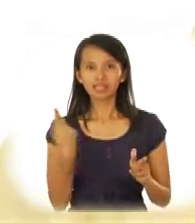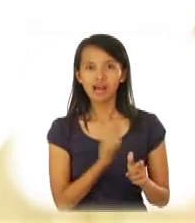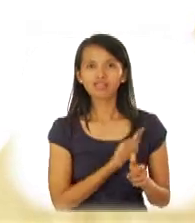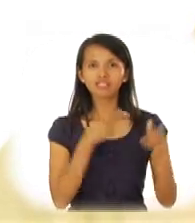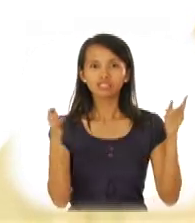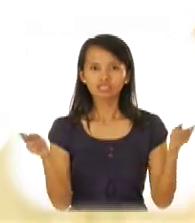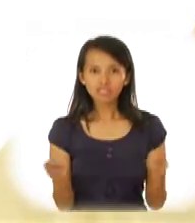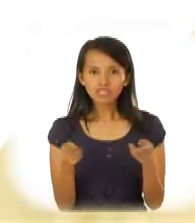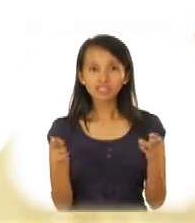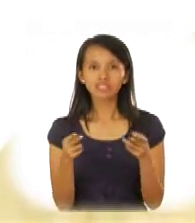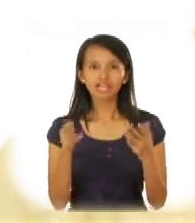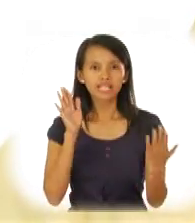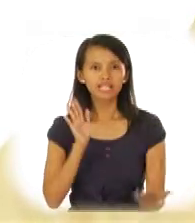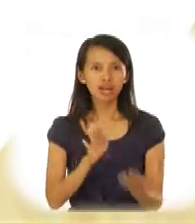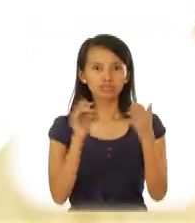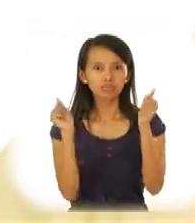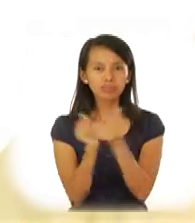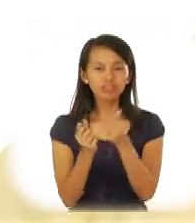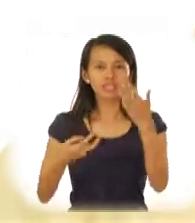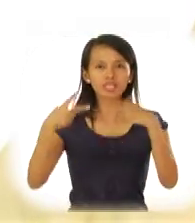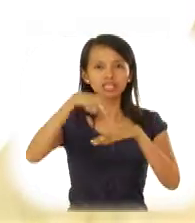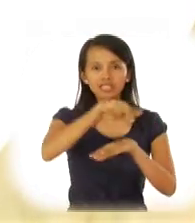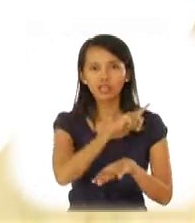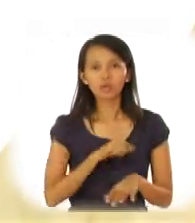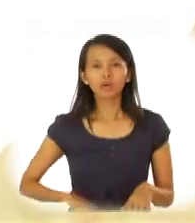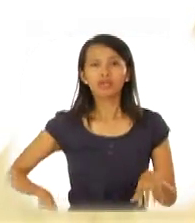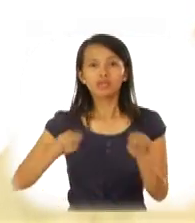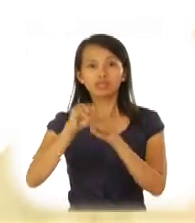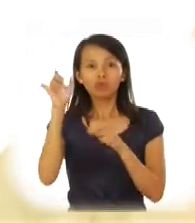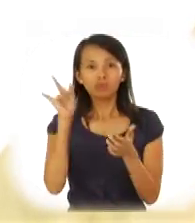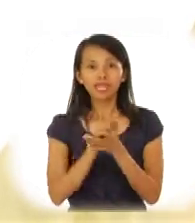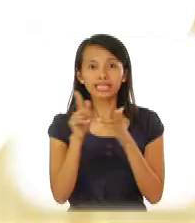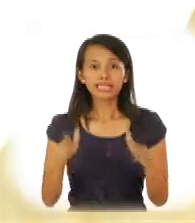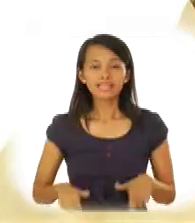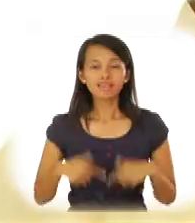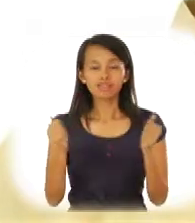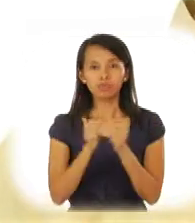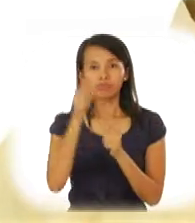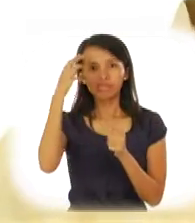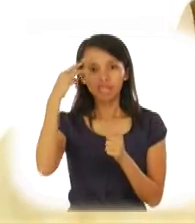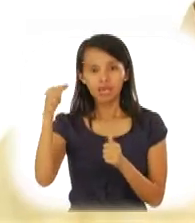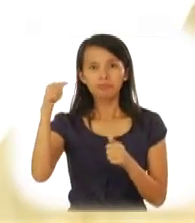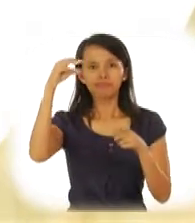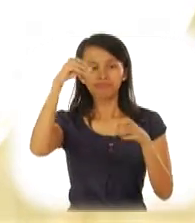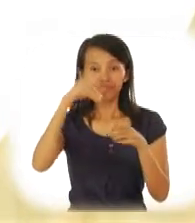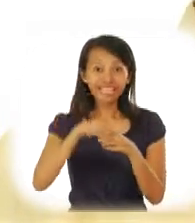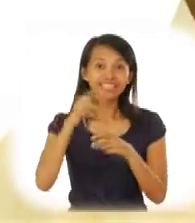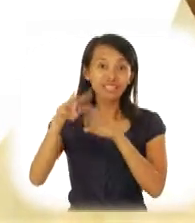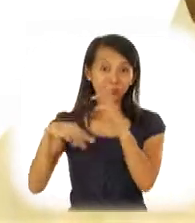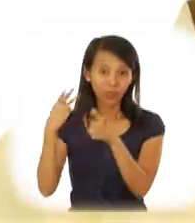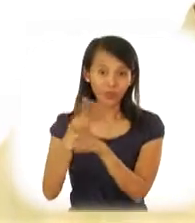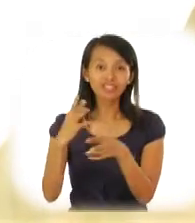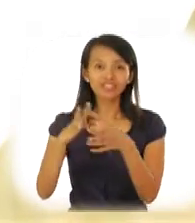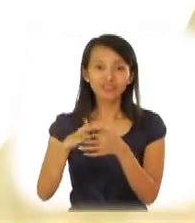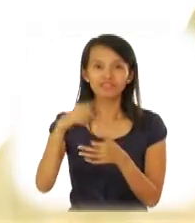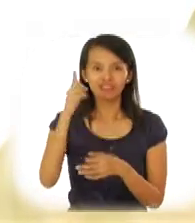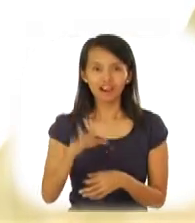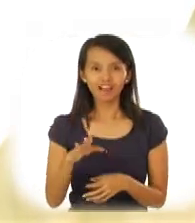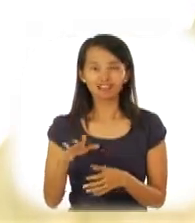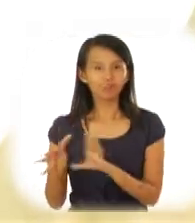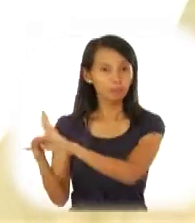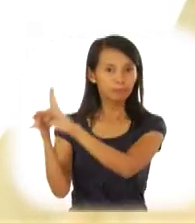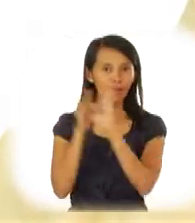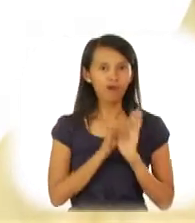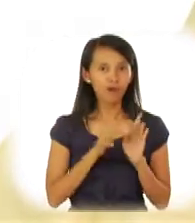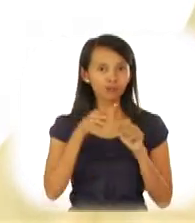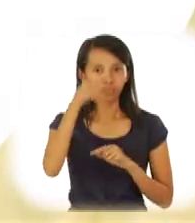us nurture that encounter with the risen Lord so that living with Him in the realm of God,